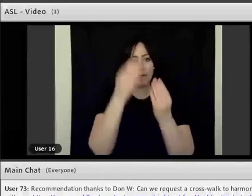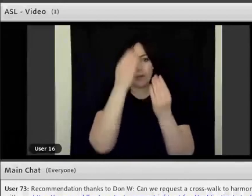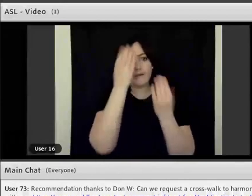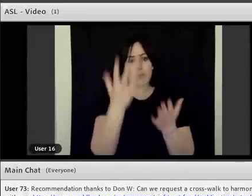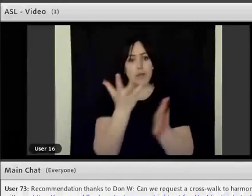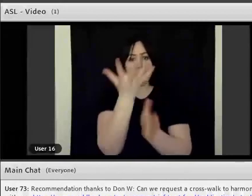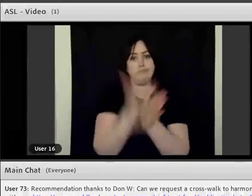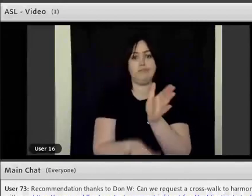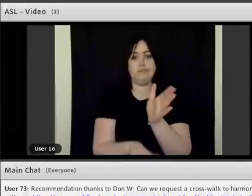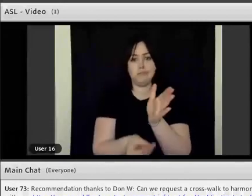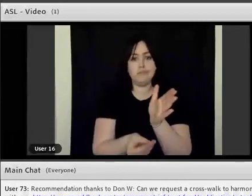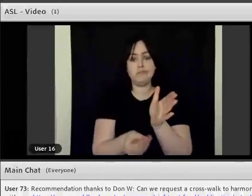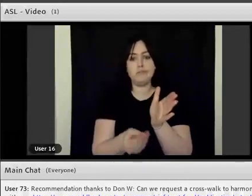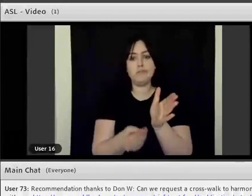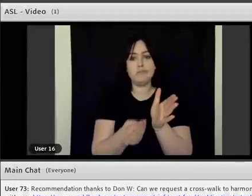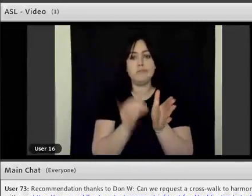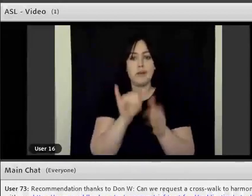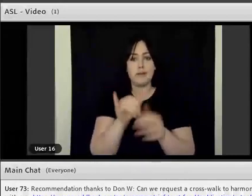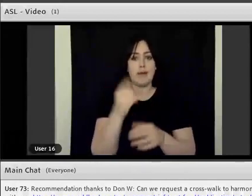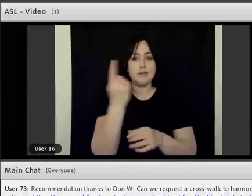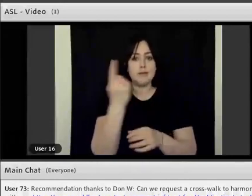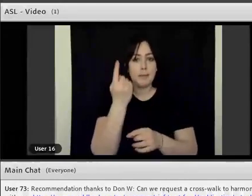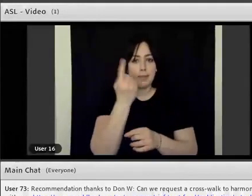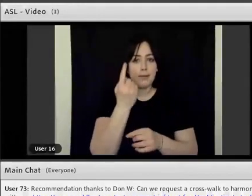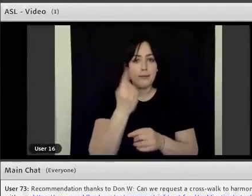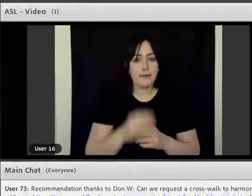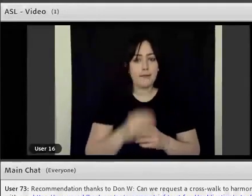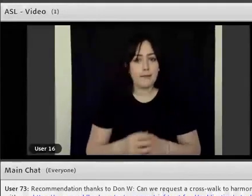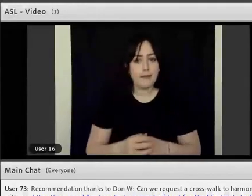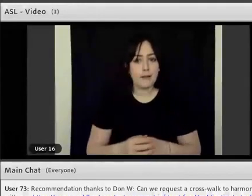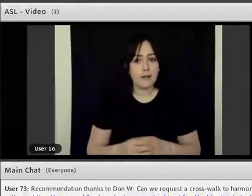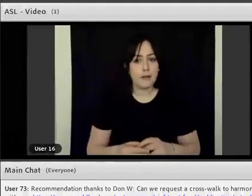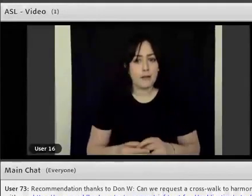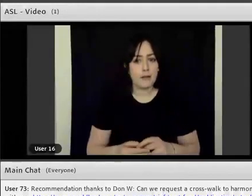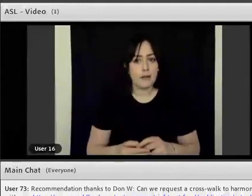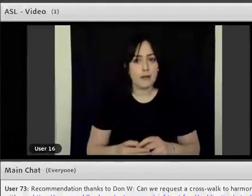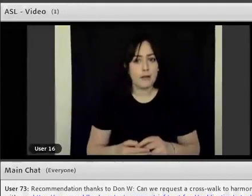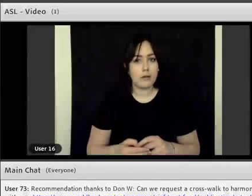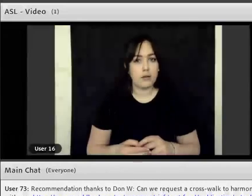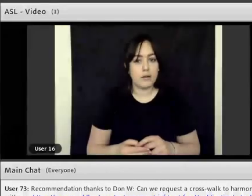I think that could be something that may